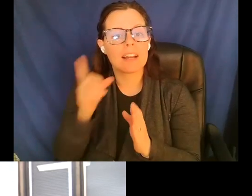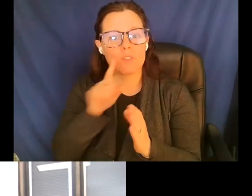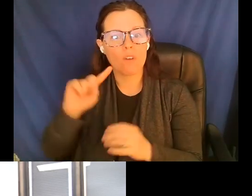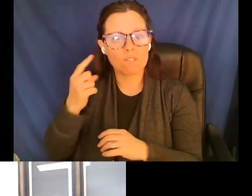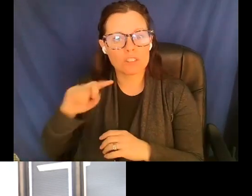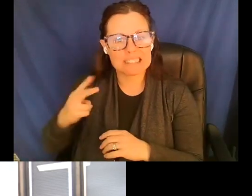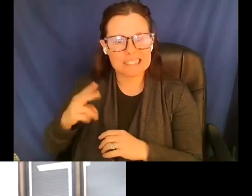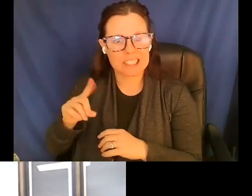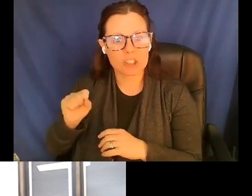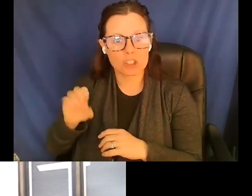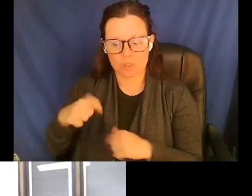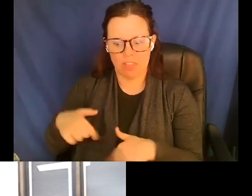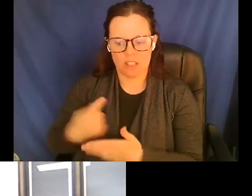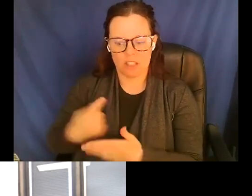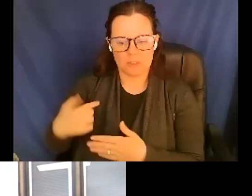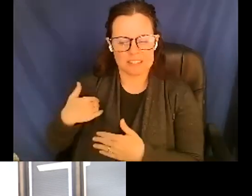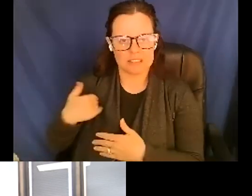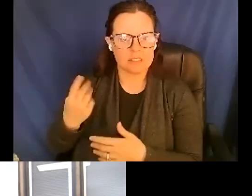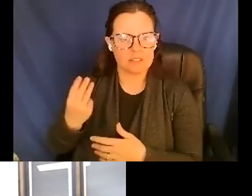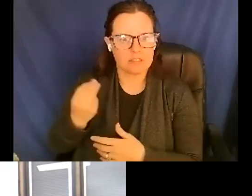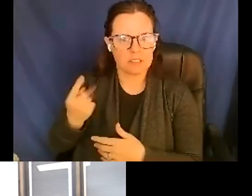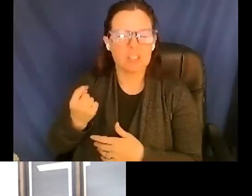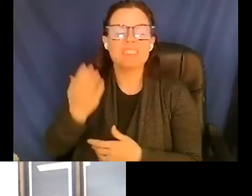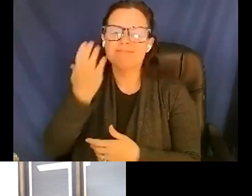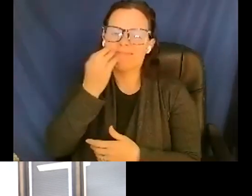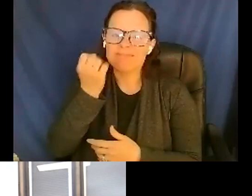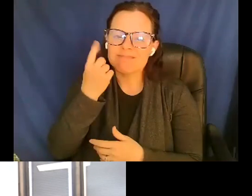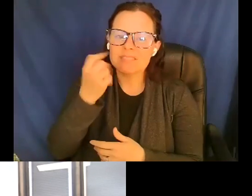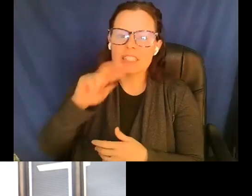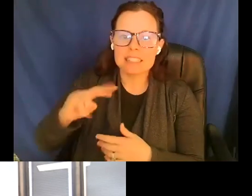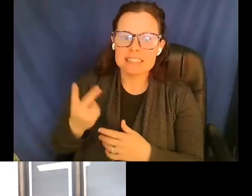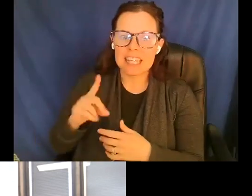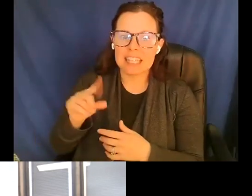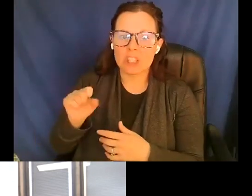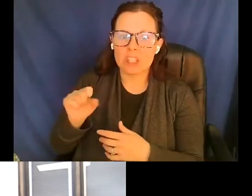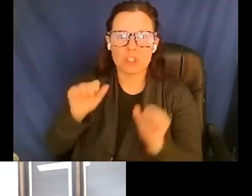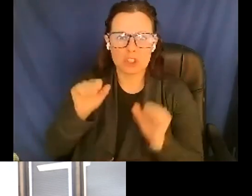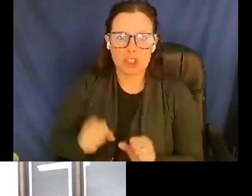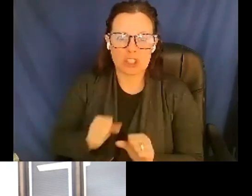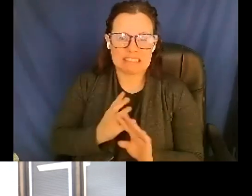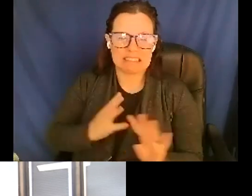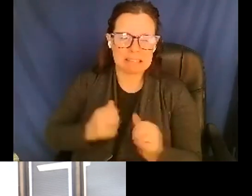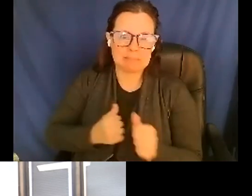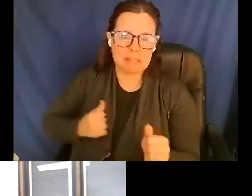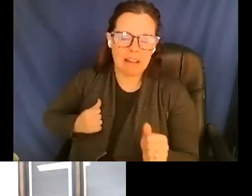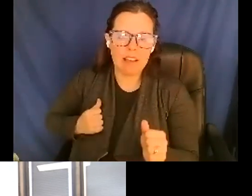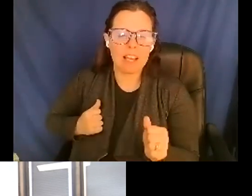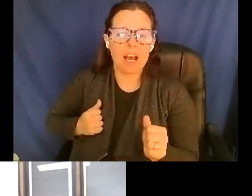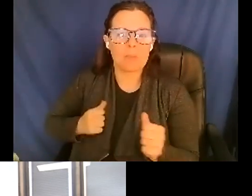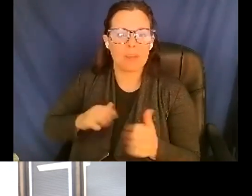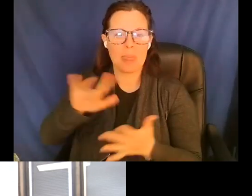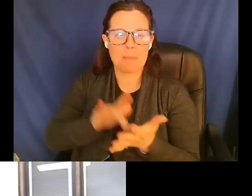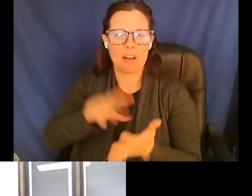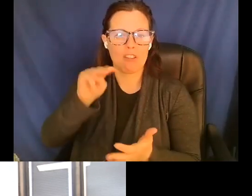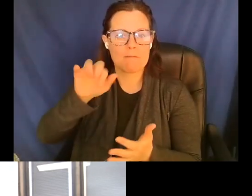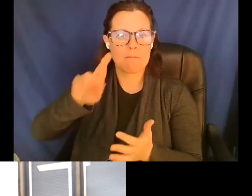We recognize that there is a potential bottleneck for the second doses toward the middle of March if other partners do not have